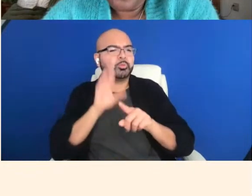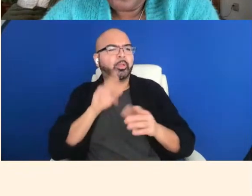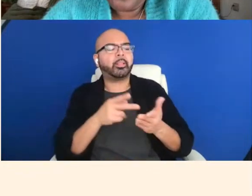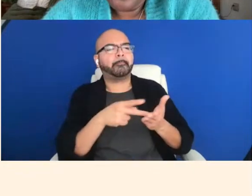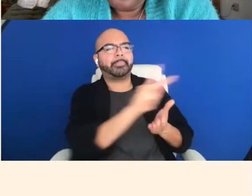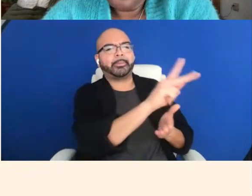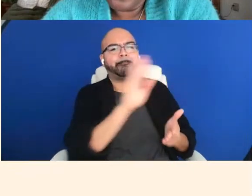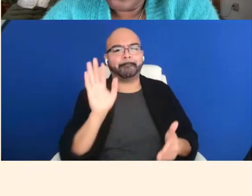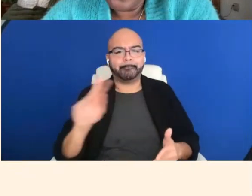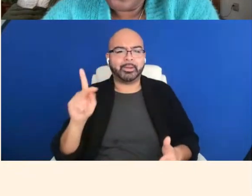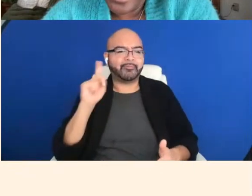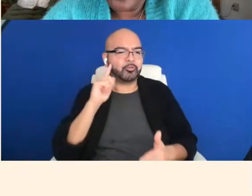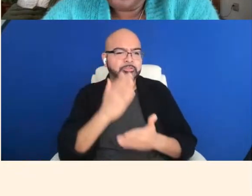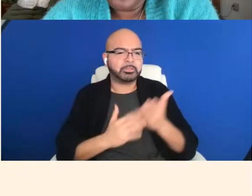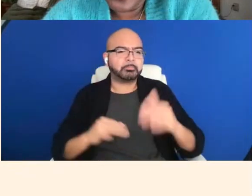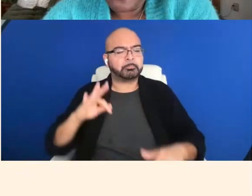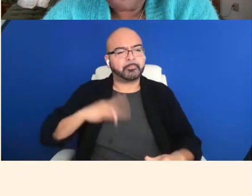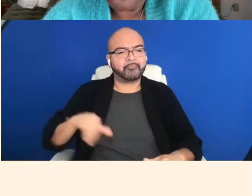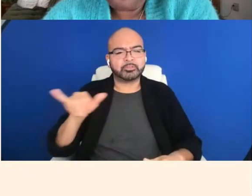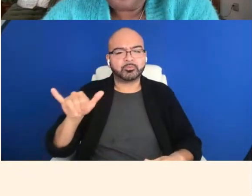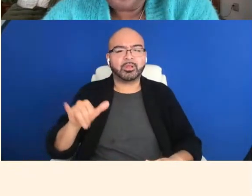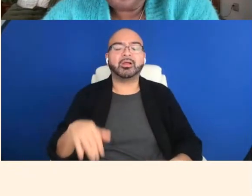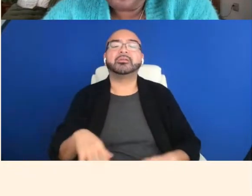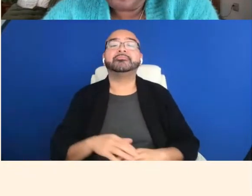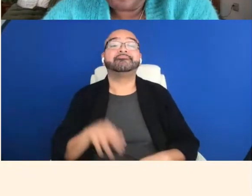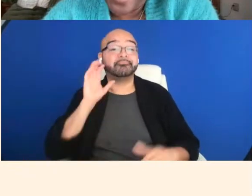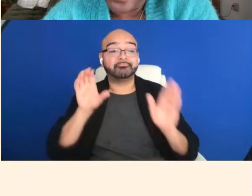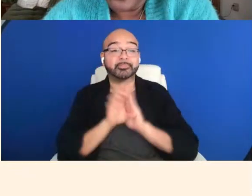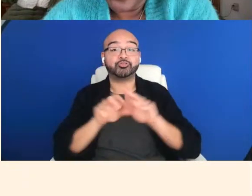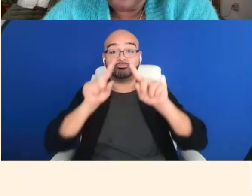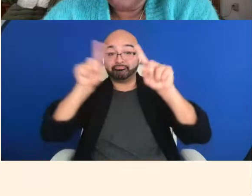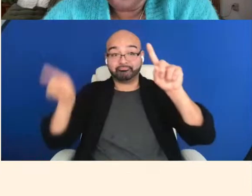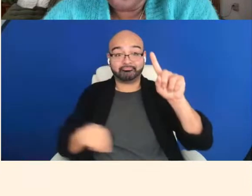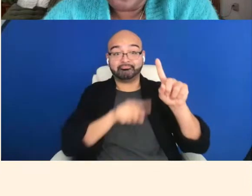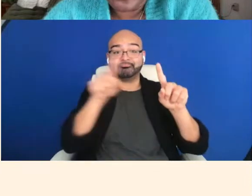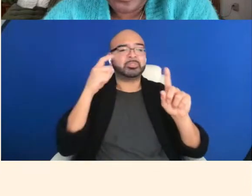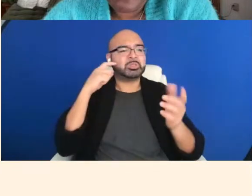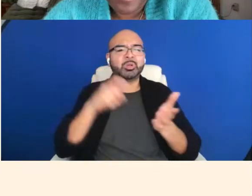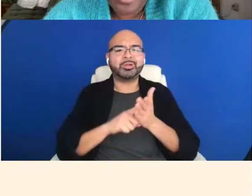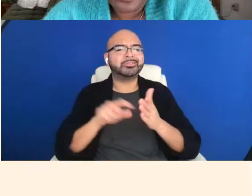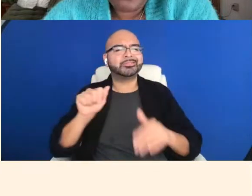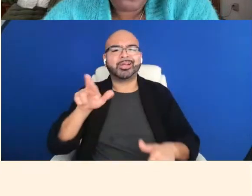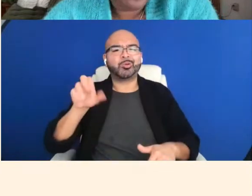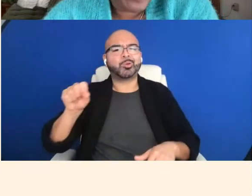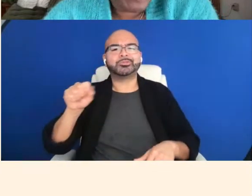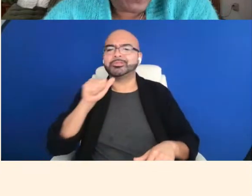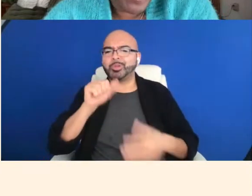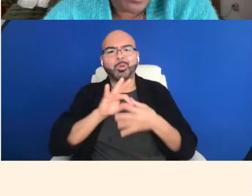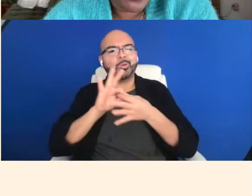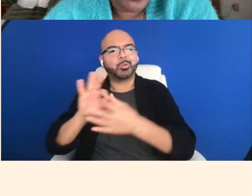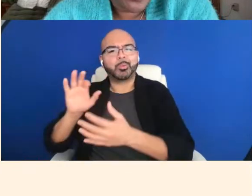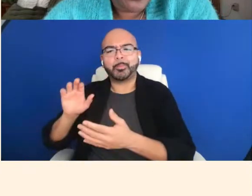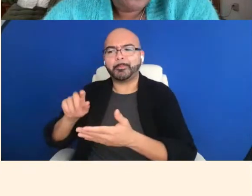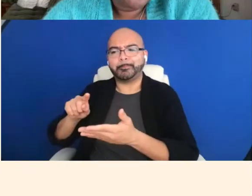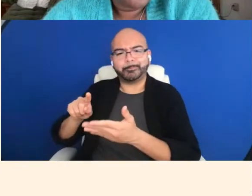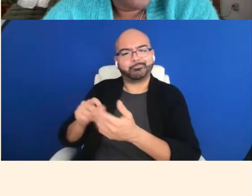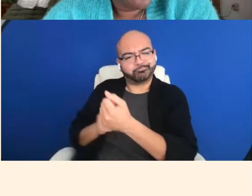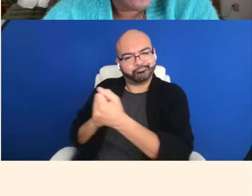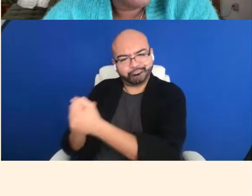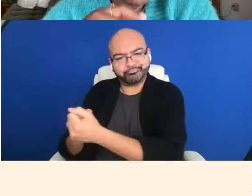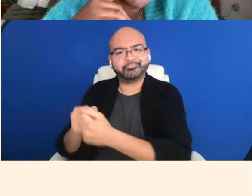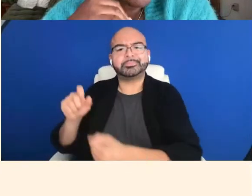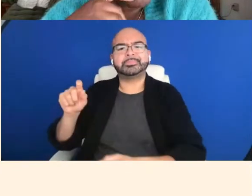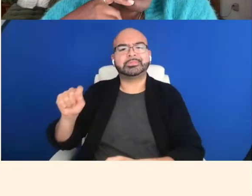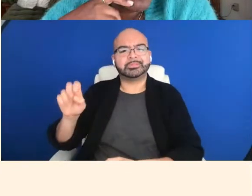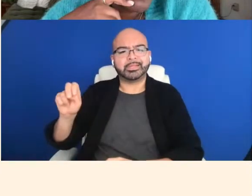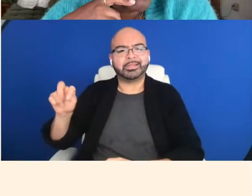arrows don't actually ever filter back into the tenant body or the people body unless the